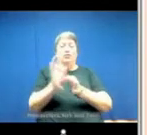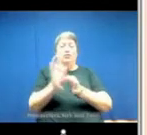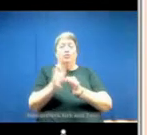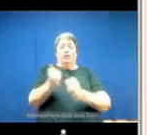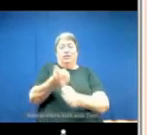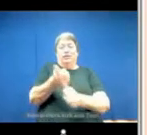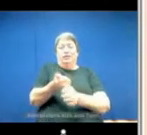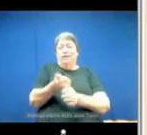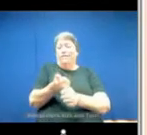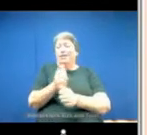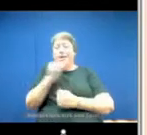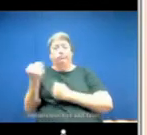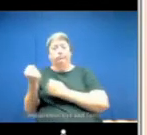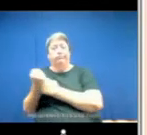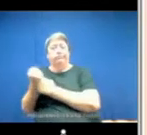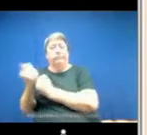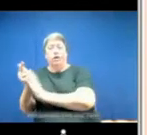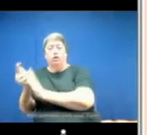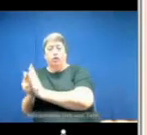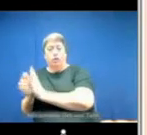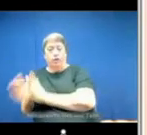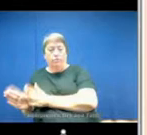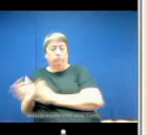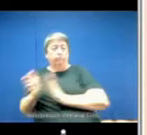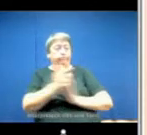But you're affiliated with the court. You're still